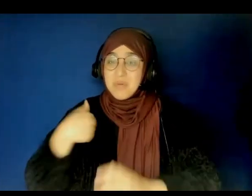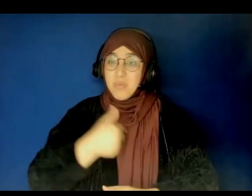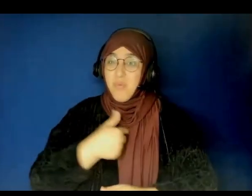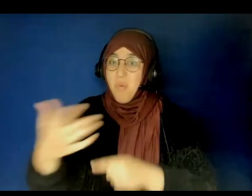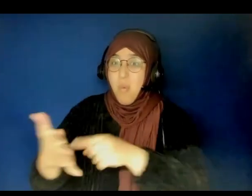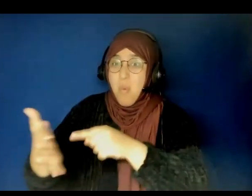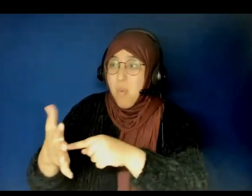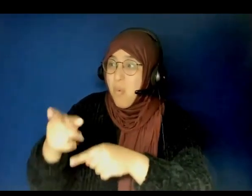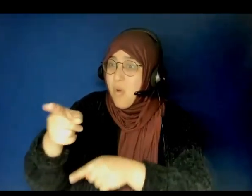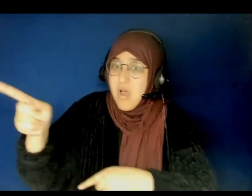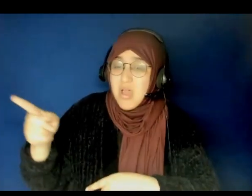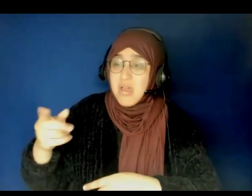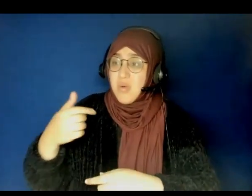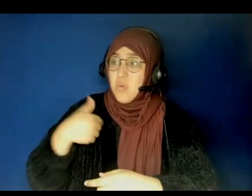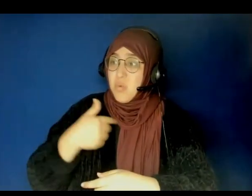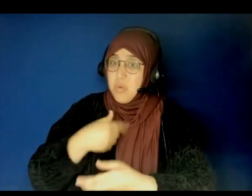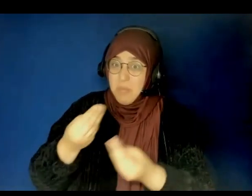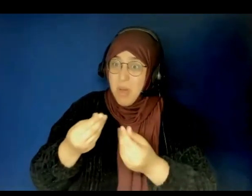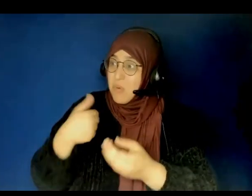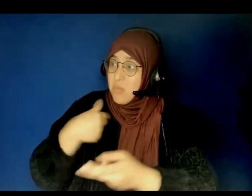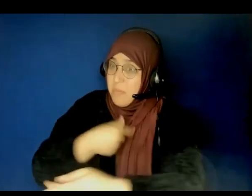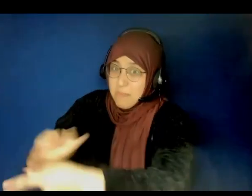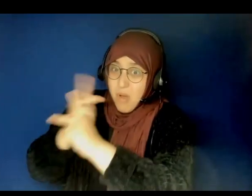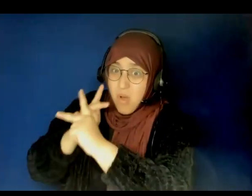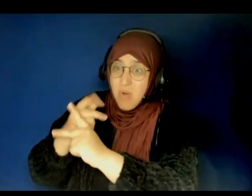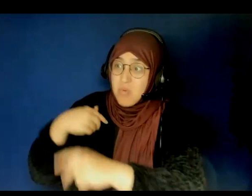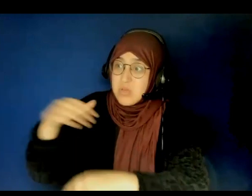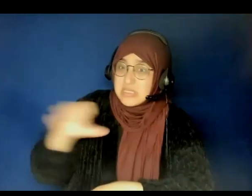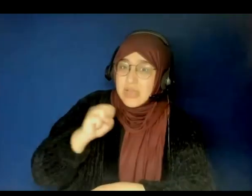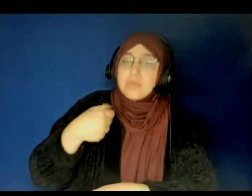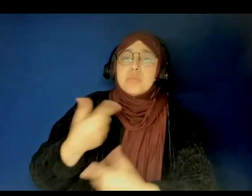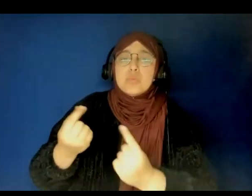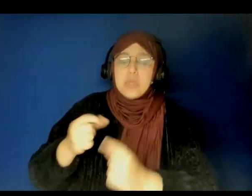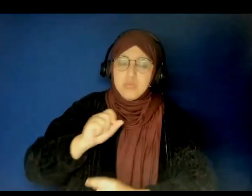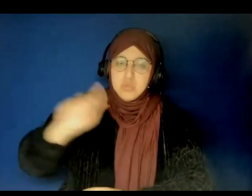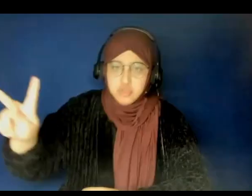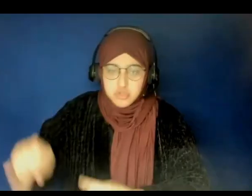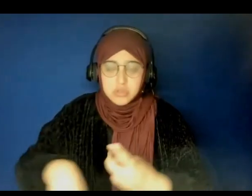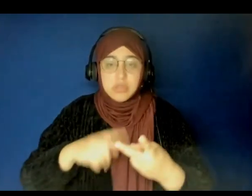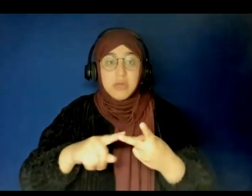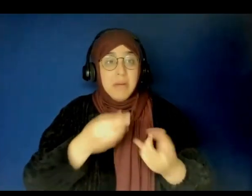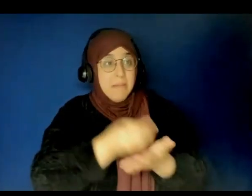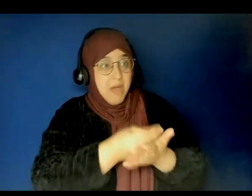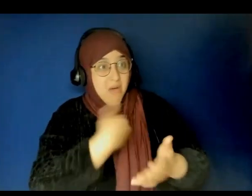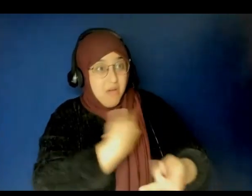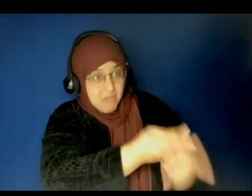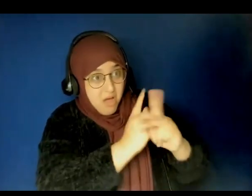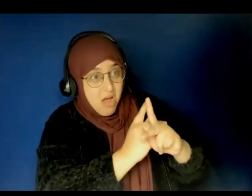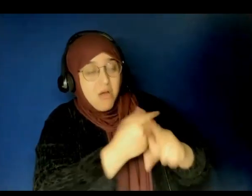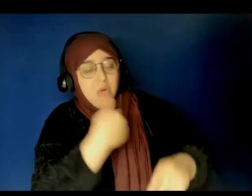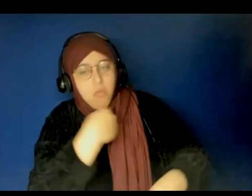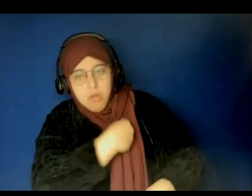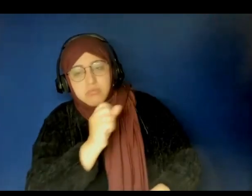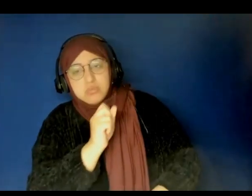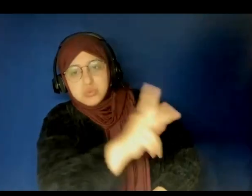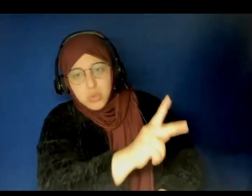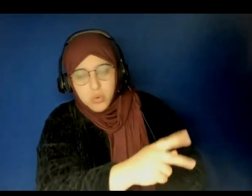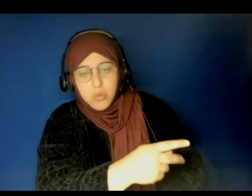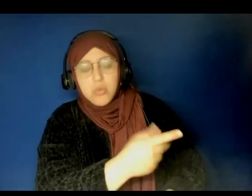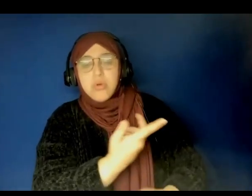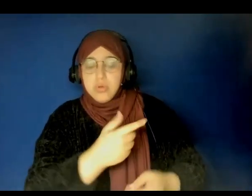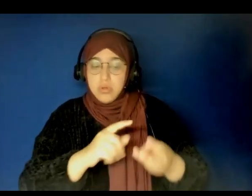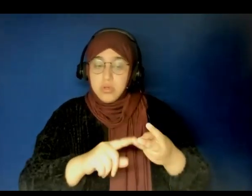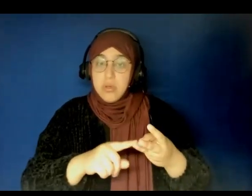that we've borrowed or taken, we return that. If we have money that we have borrowed, then we return that. If we have money that we owe because